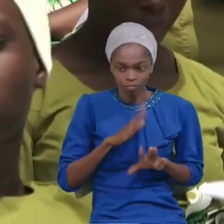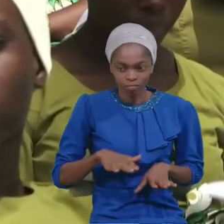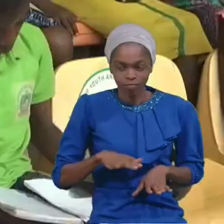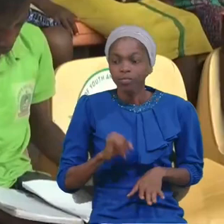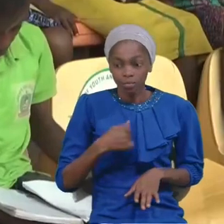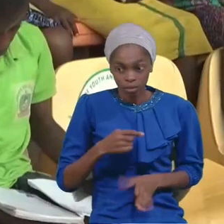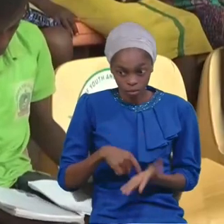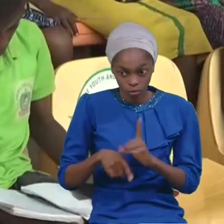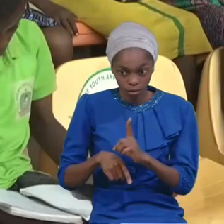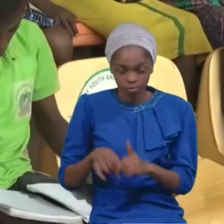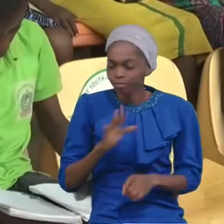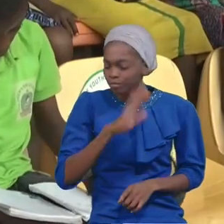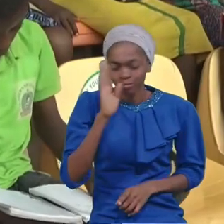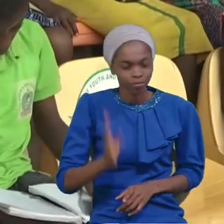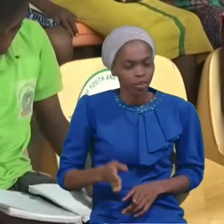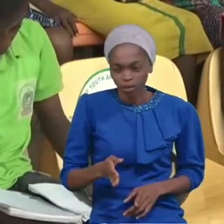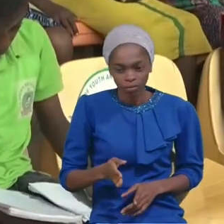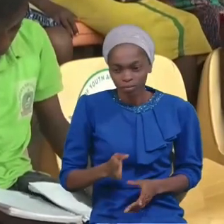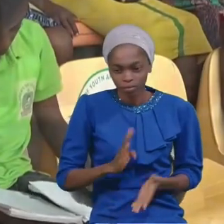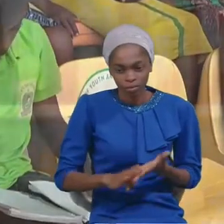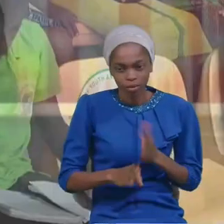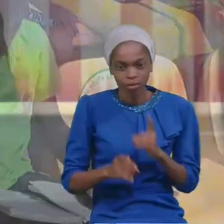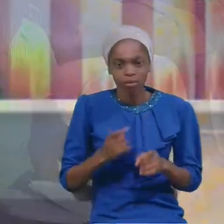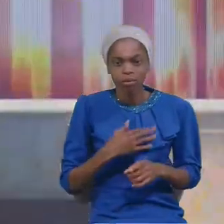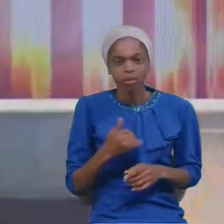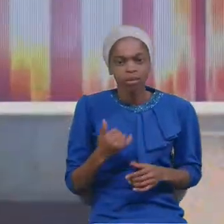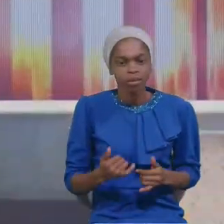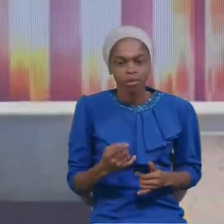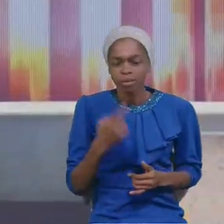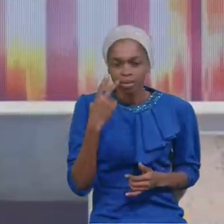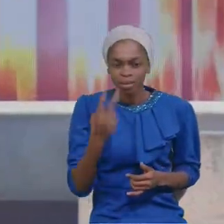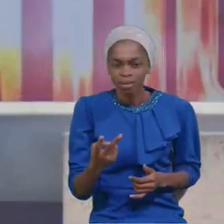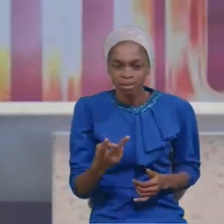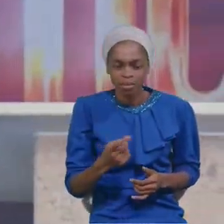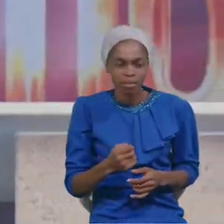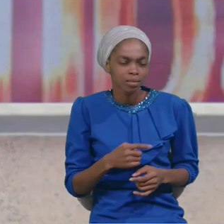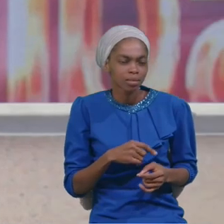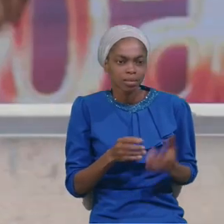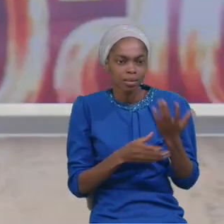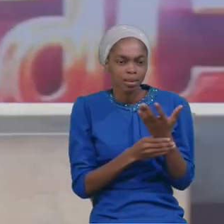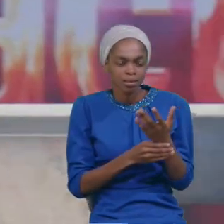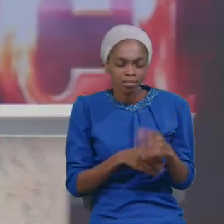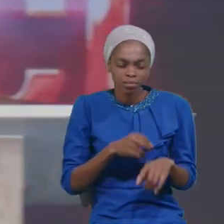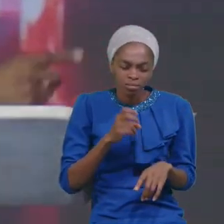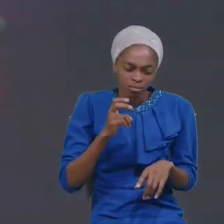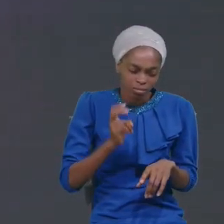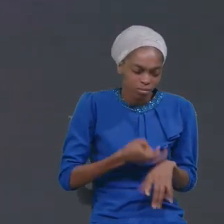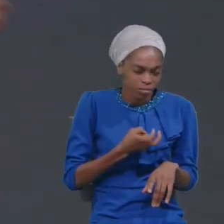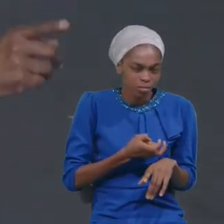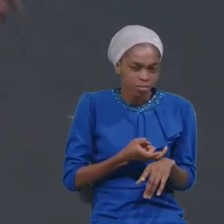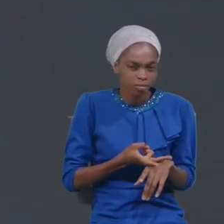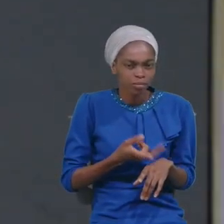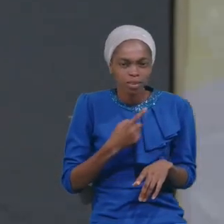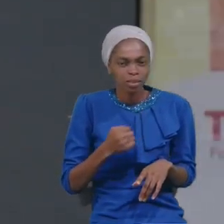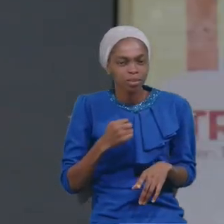their hand that oppresses, their hands, although they said they love you, they